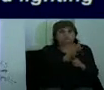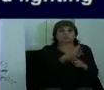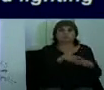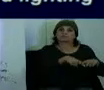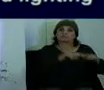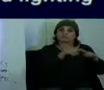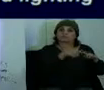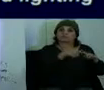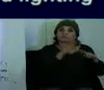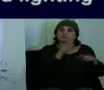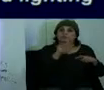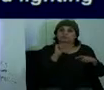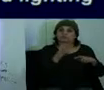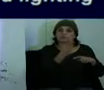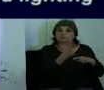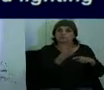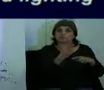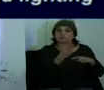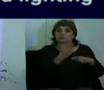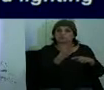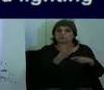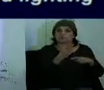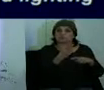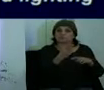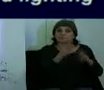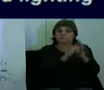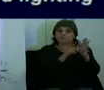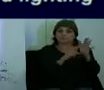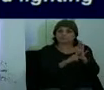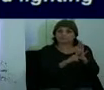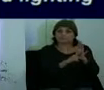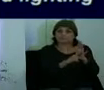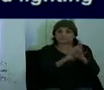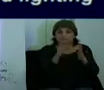is read, we will all say Harambe together.